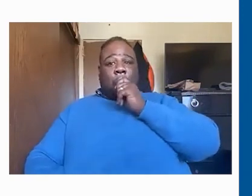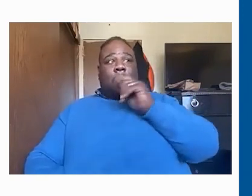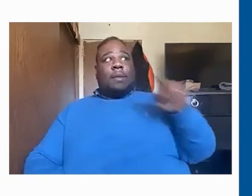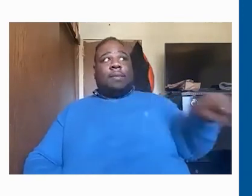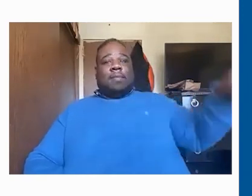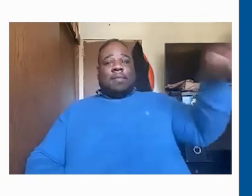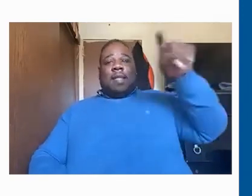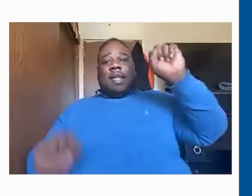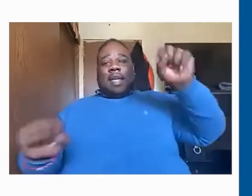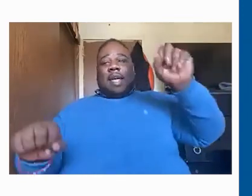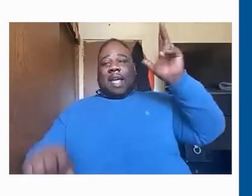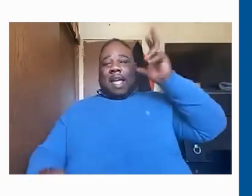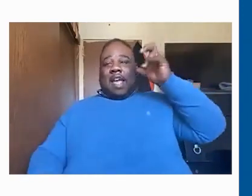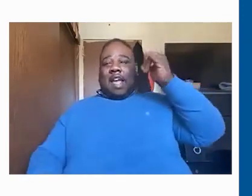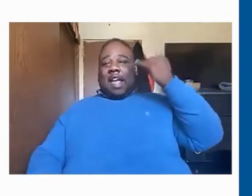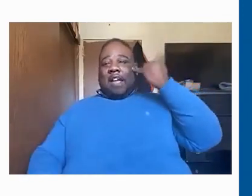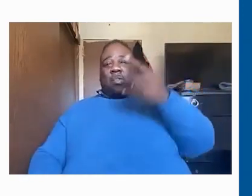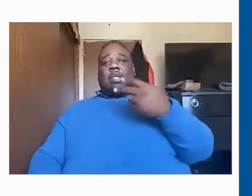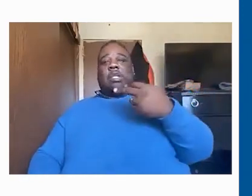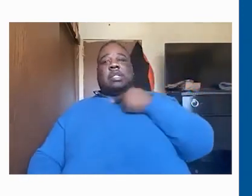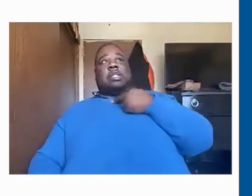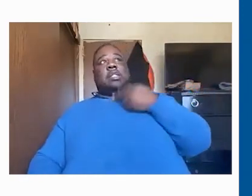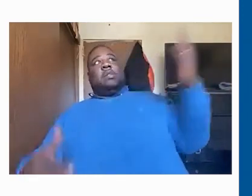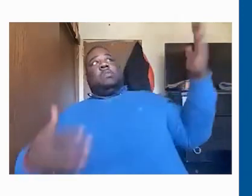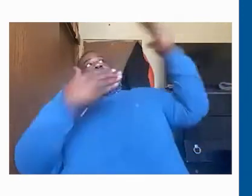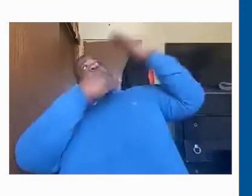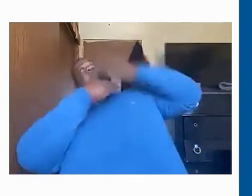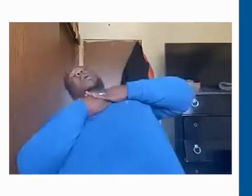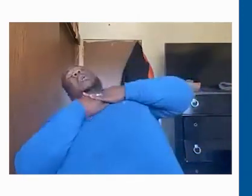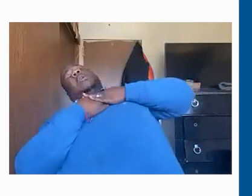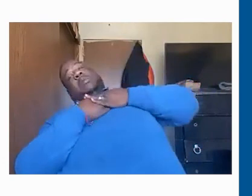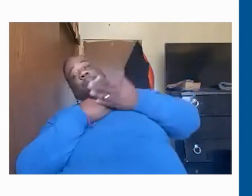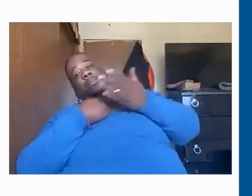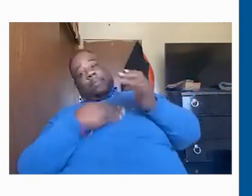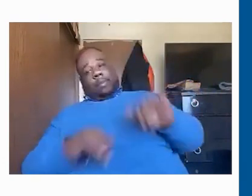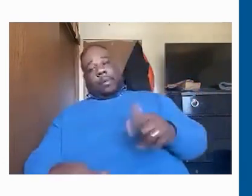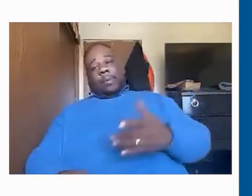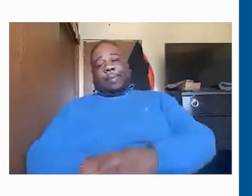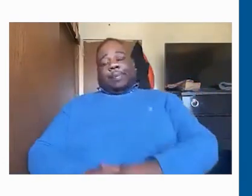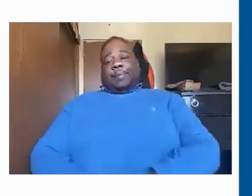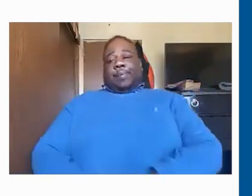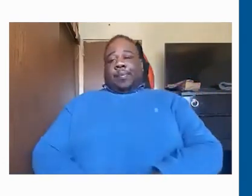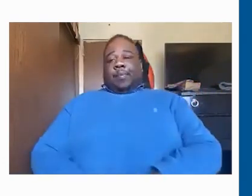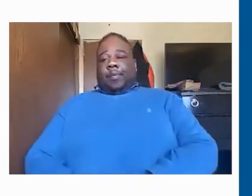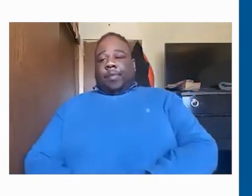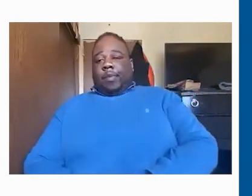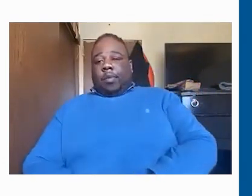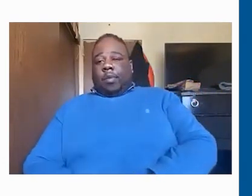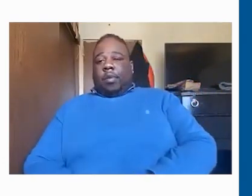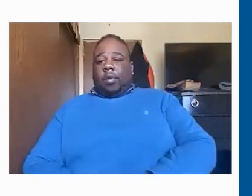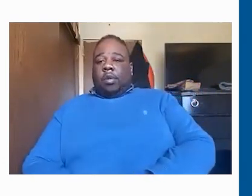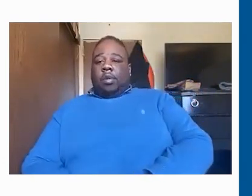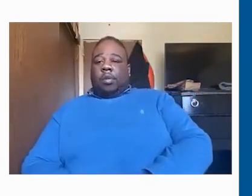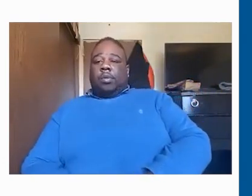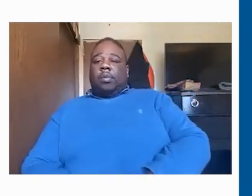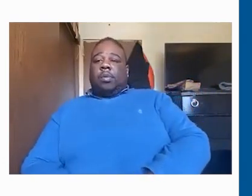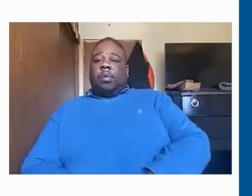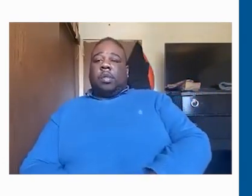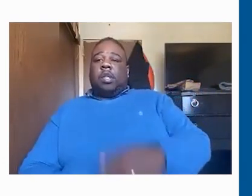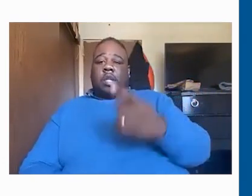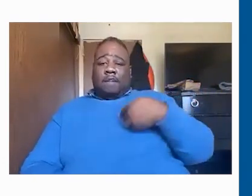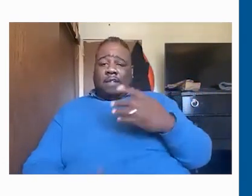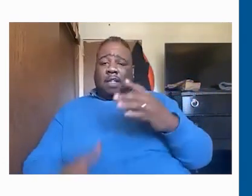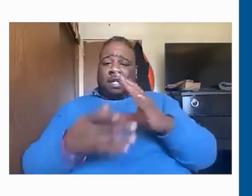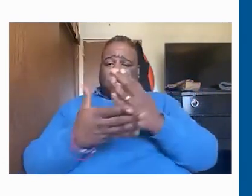Wanted to get to a few of the questions Sure. and comments that people have had. First would be, can